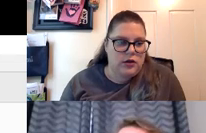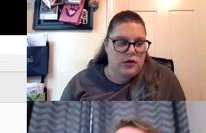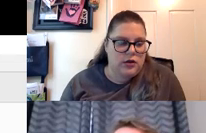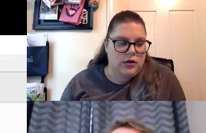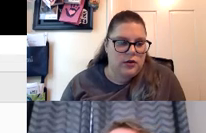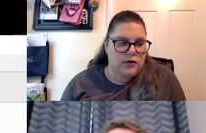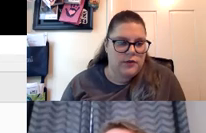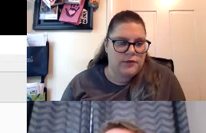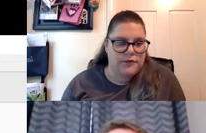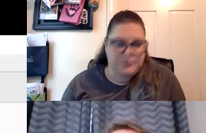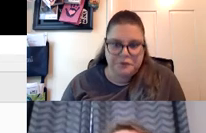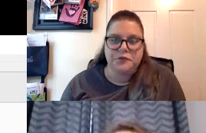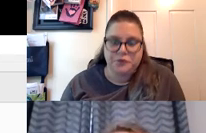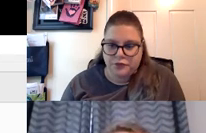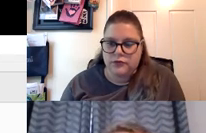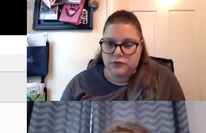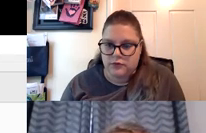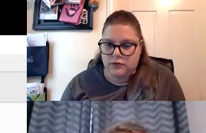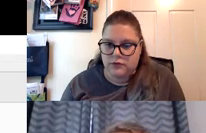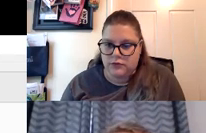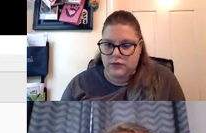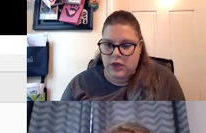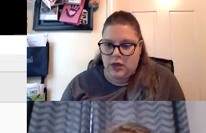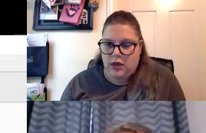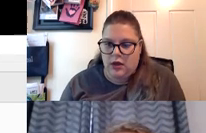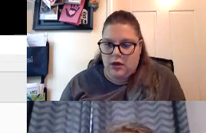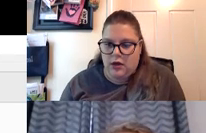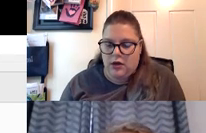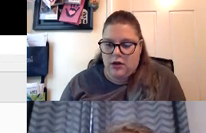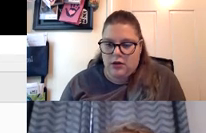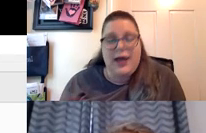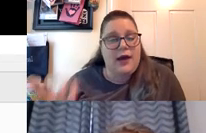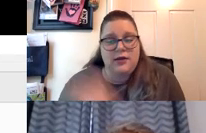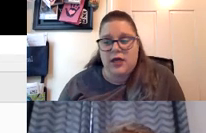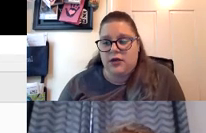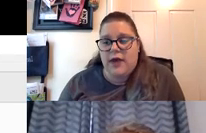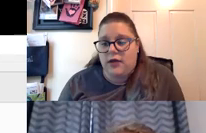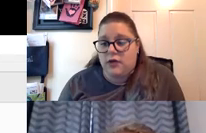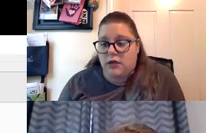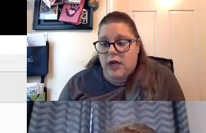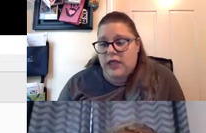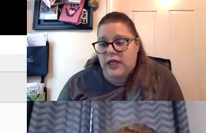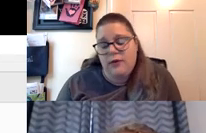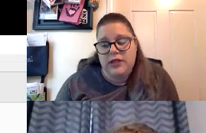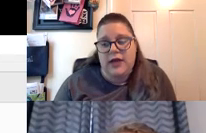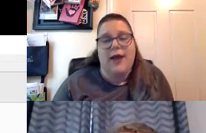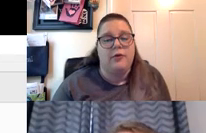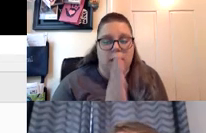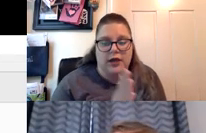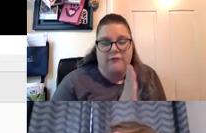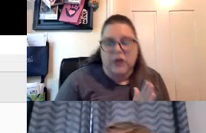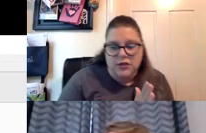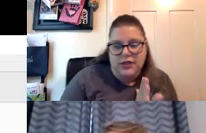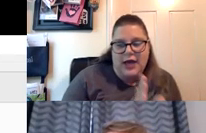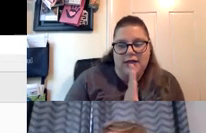Yeah, I like that they have that in there. They're in there now as an option. Yeah, and Donna, you're right. You can mark that. I would